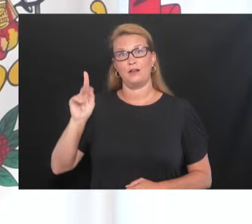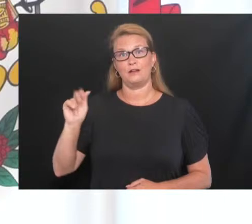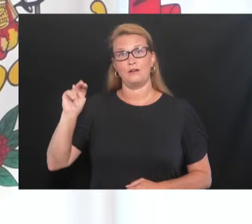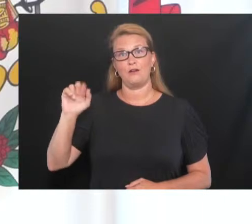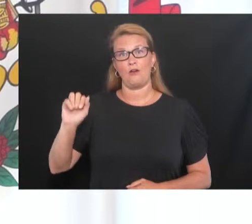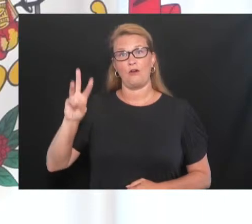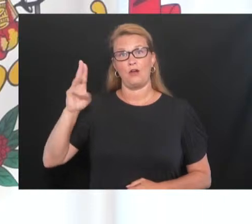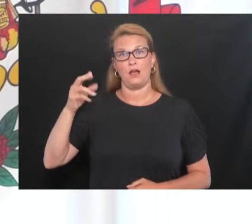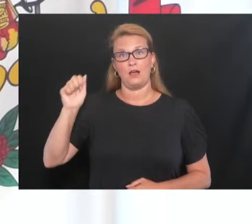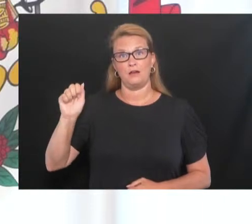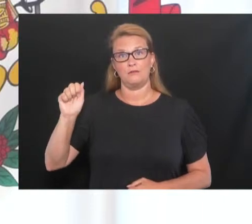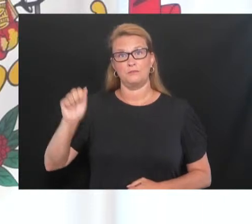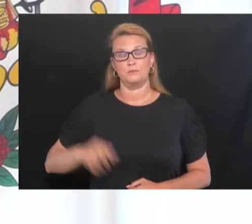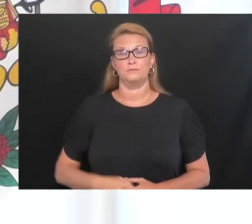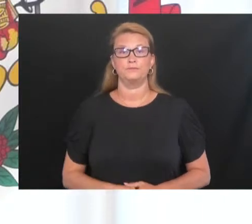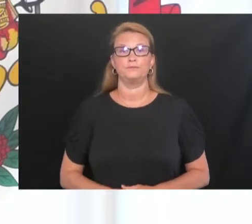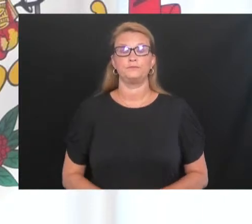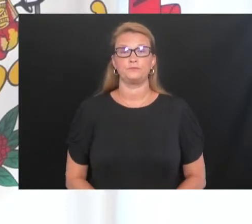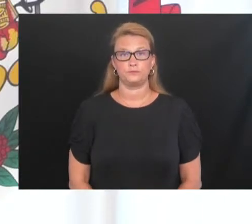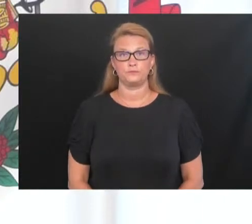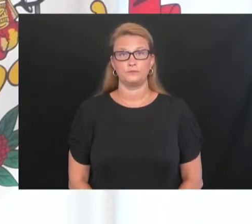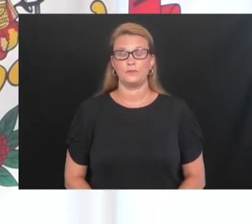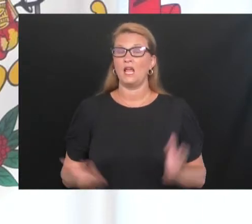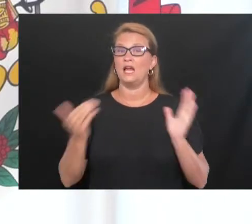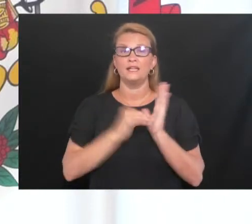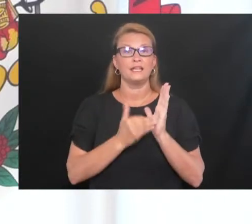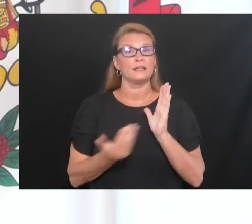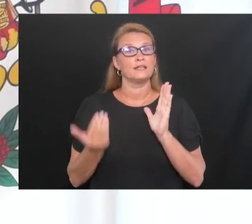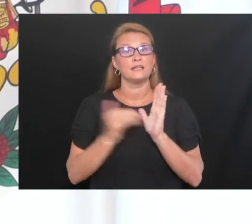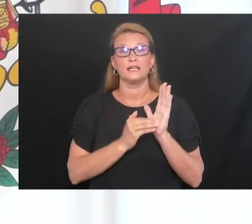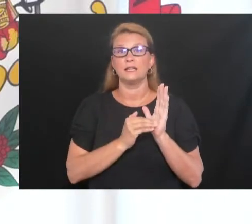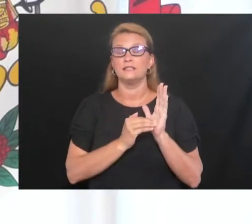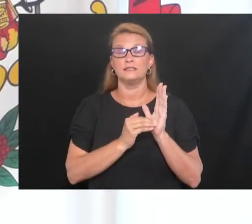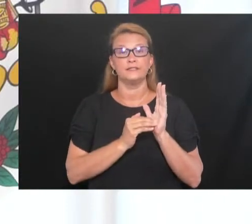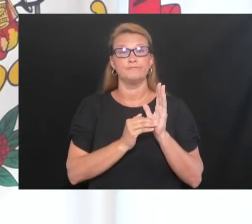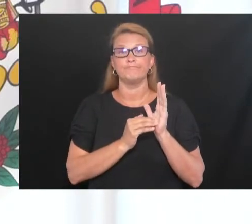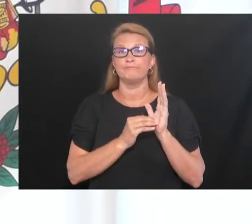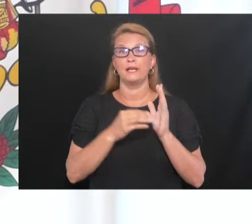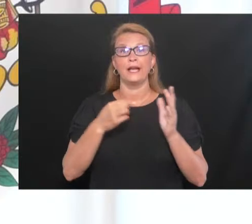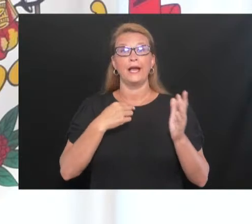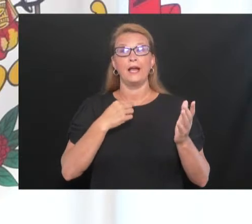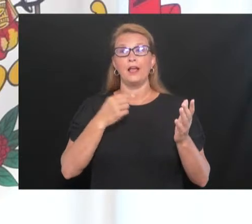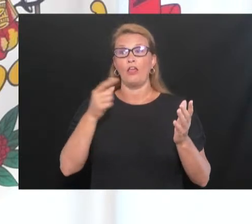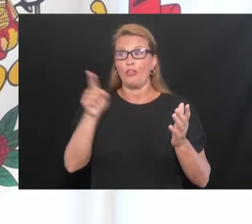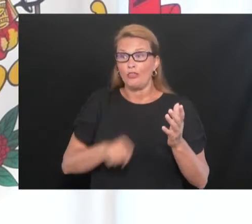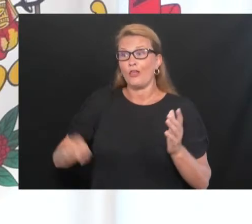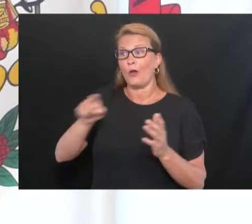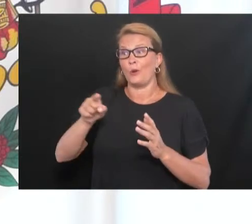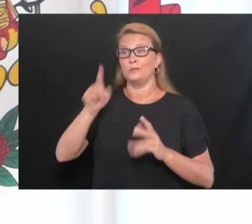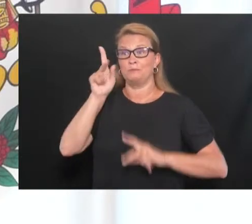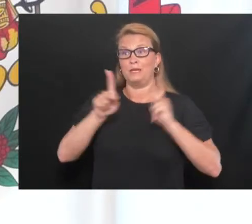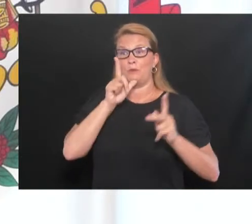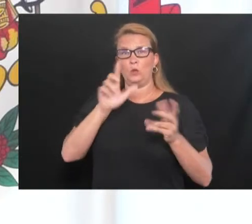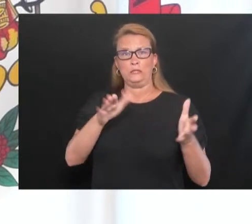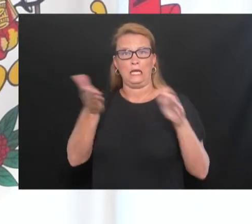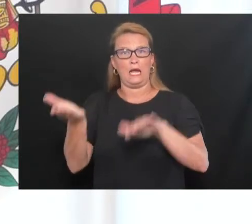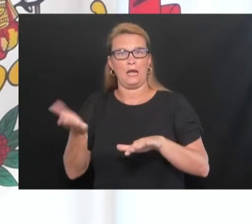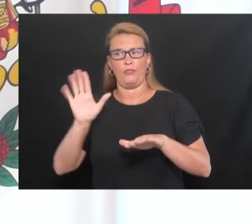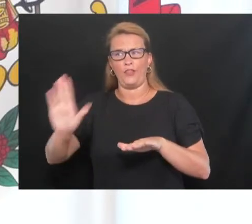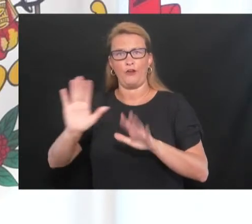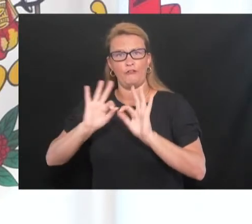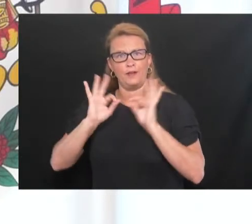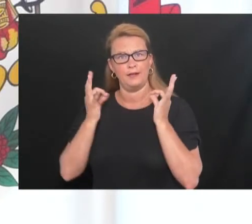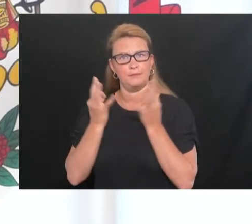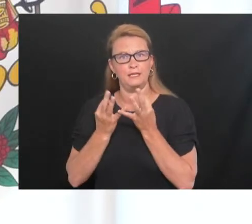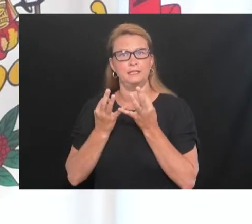County. Over and over, I say the same thing to you. For these families, for all these